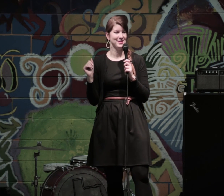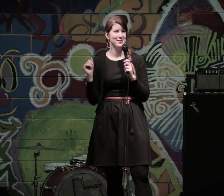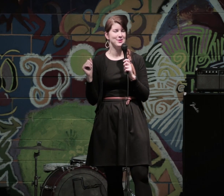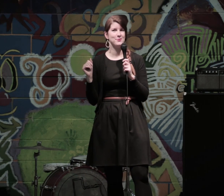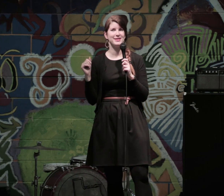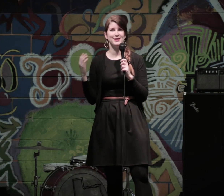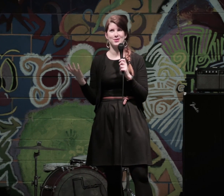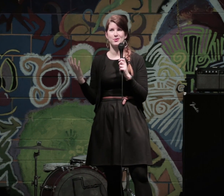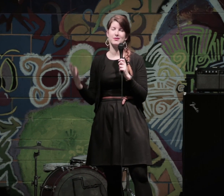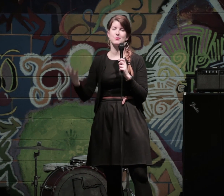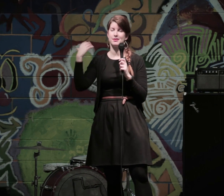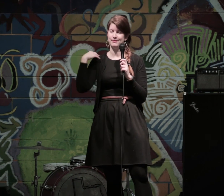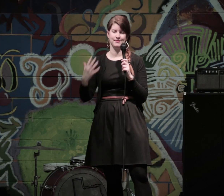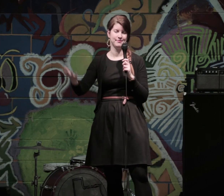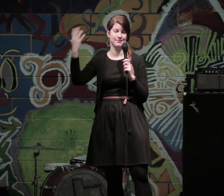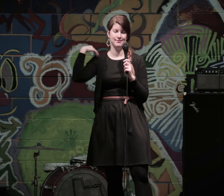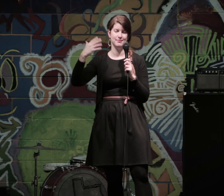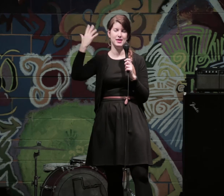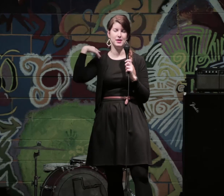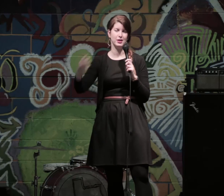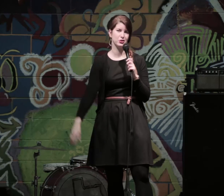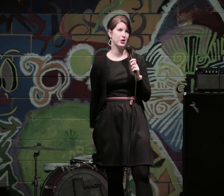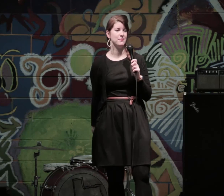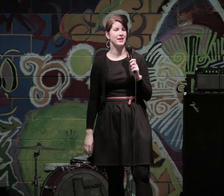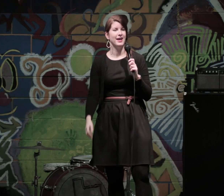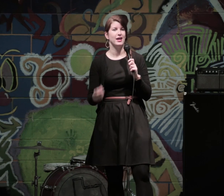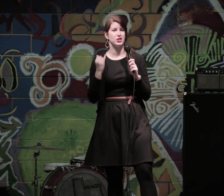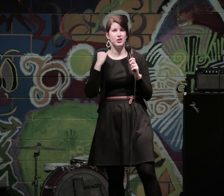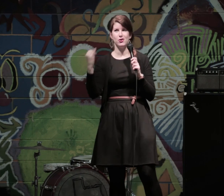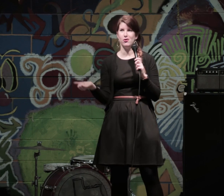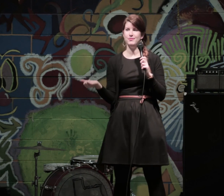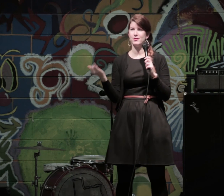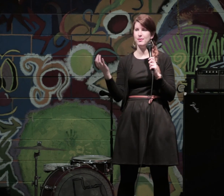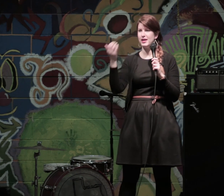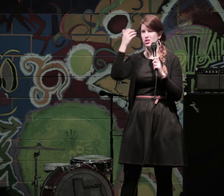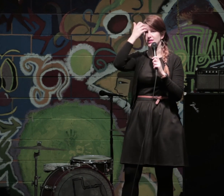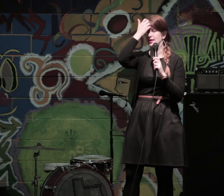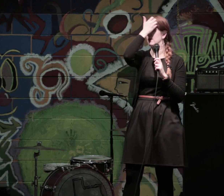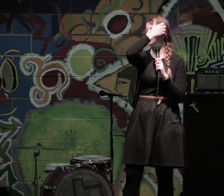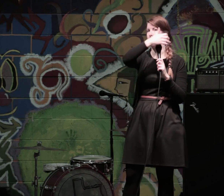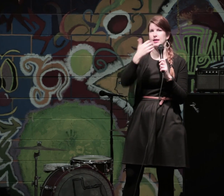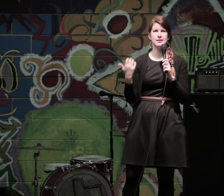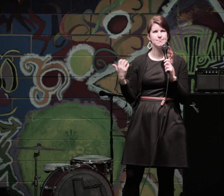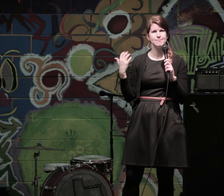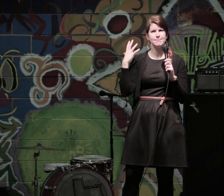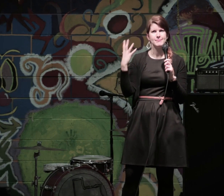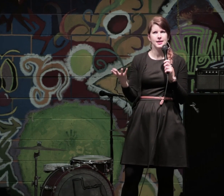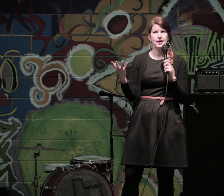mine who was an interpreter. This was many, many years ago. And she got a call from an agency, and it was